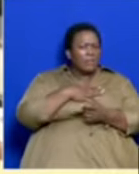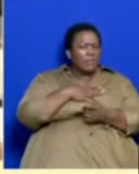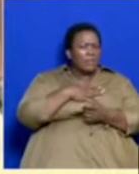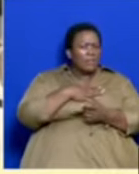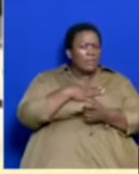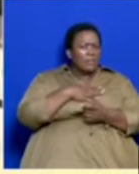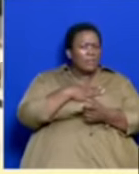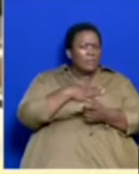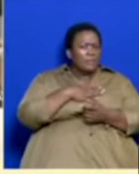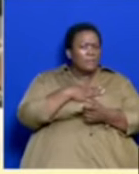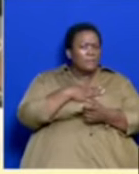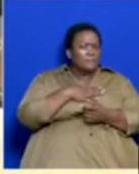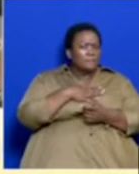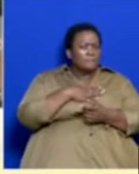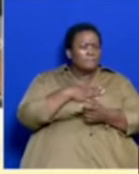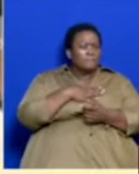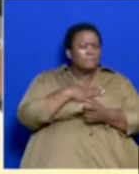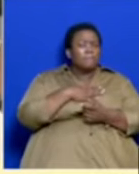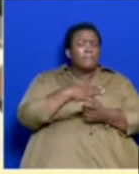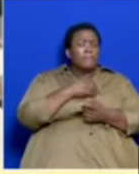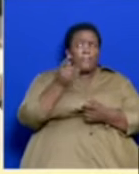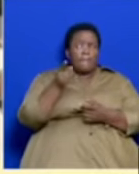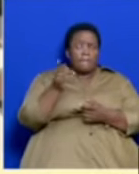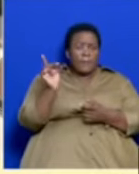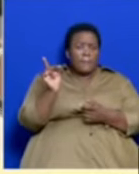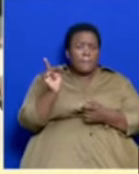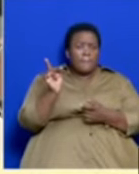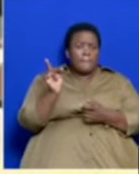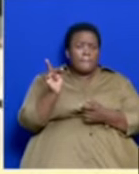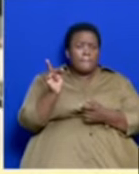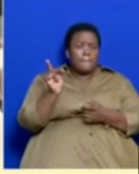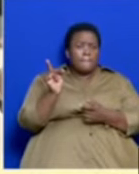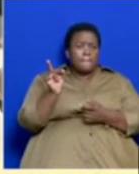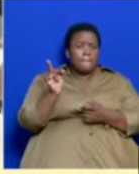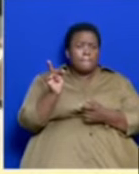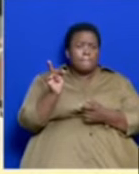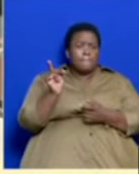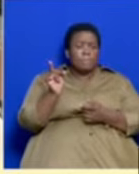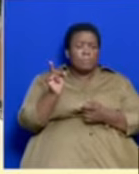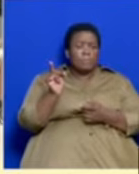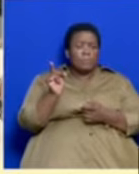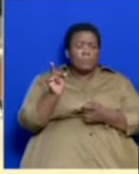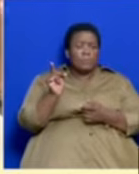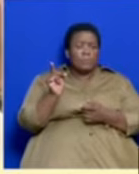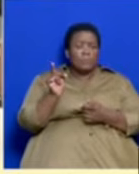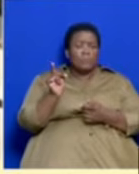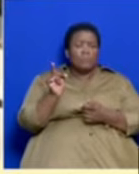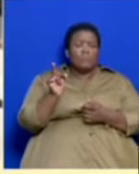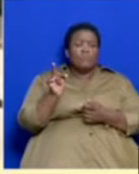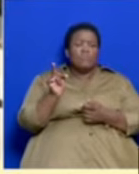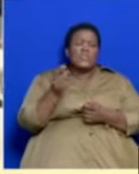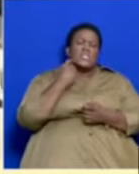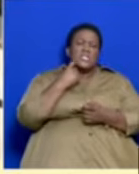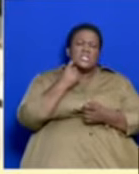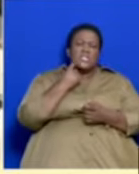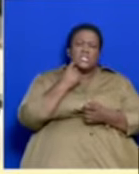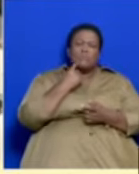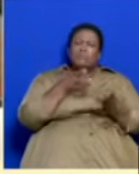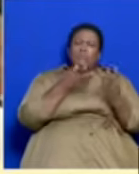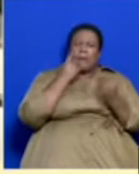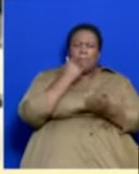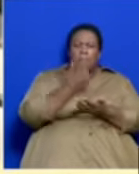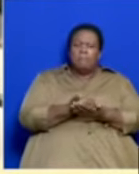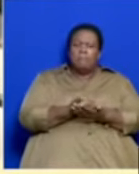for them to be provable or to constitute charges for